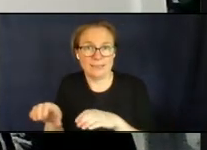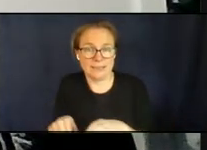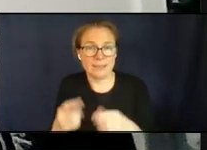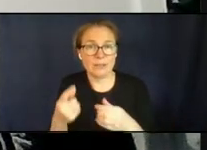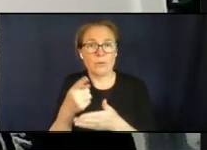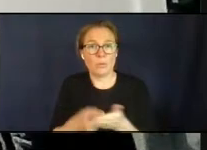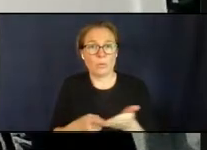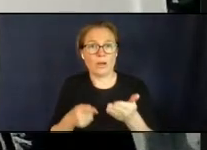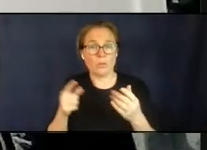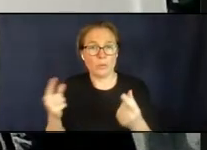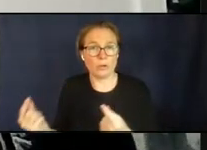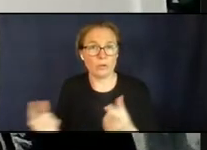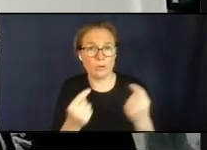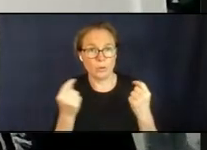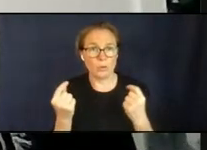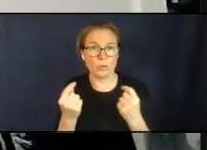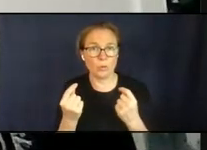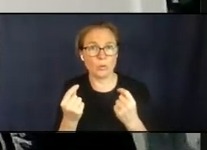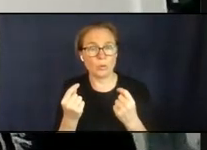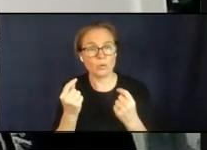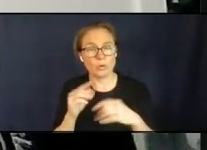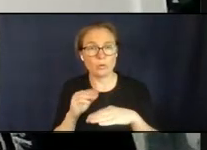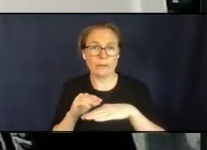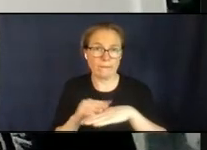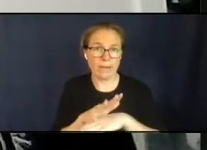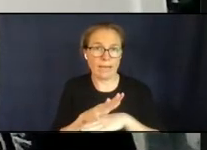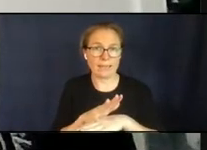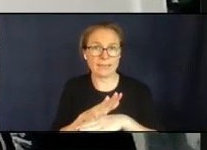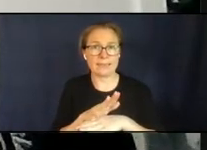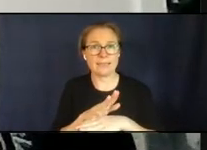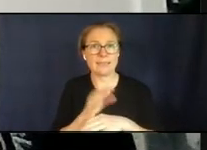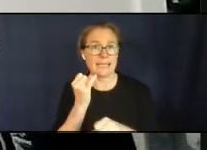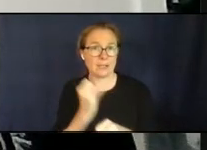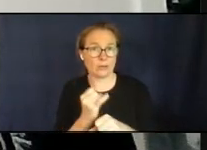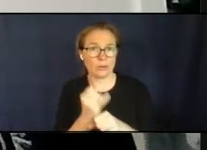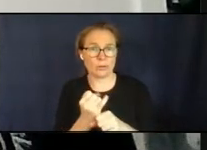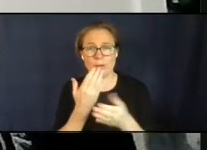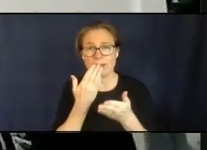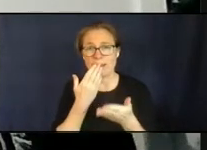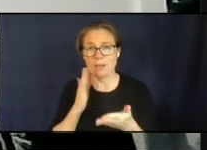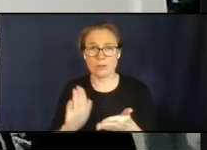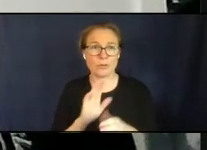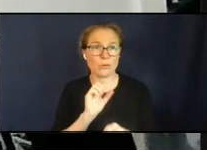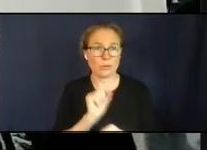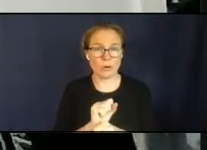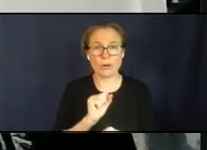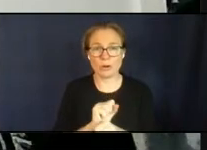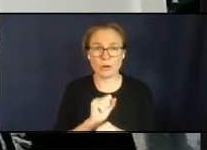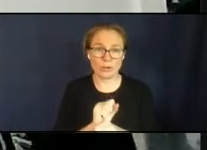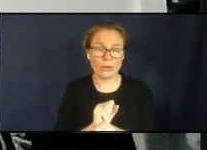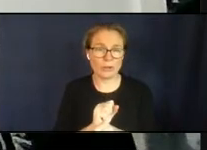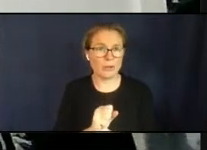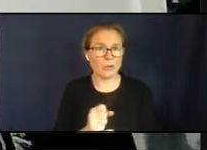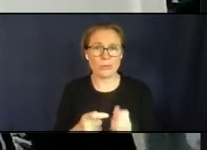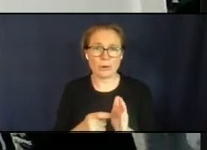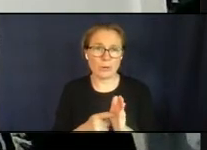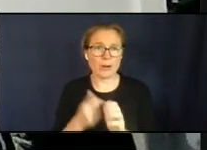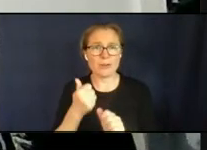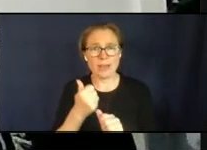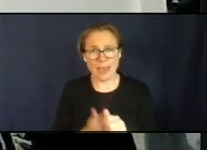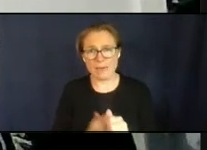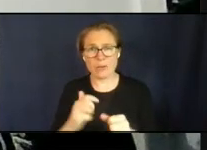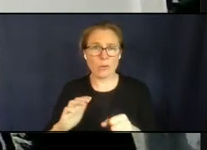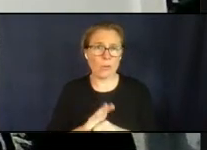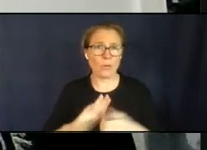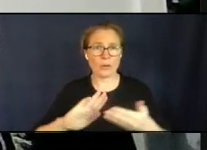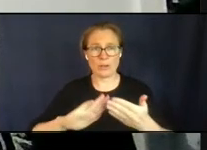to evolve the institution. So thank you all for the work. And much like with the finances, it takes the whole university community to contribute to